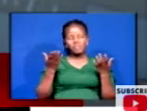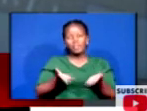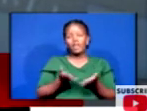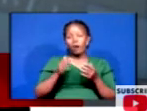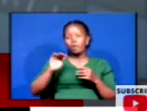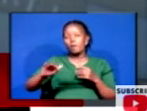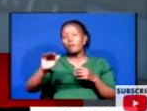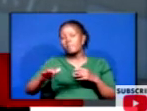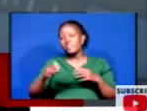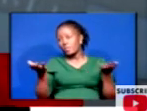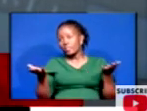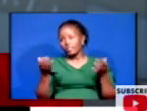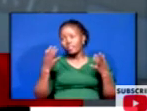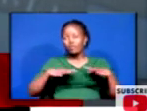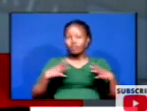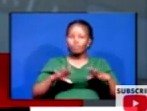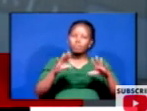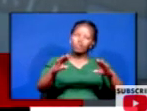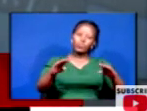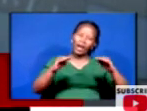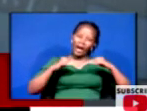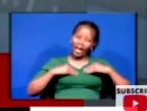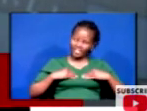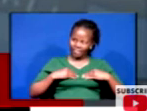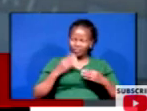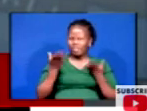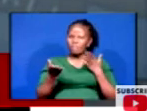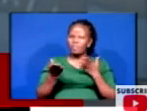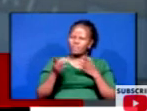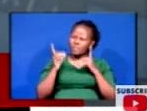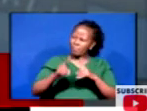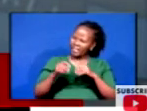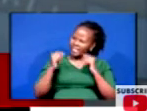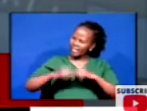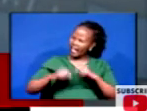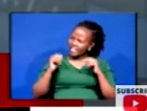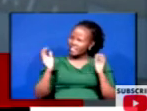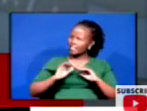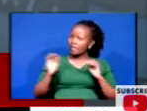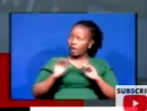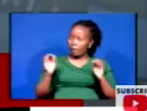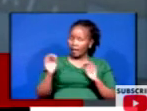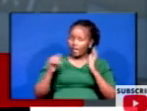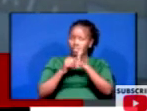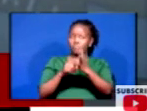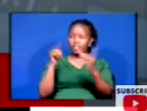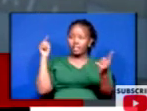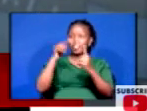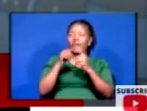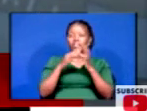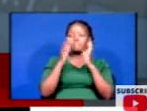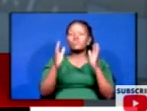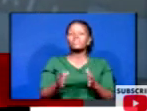is for people to accept. You might not agree with it, as I have seen, as Mio Leader has said, and the advocates have